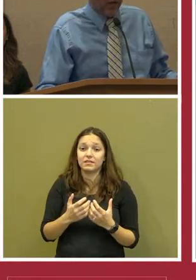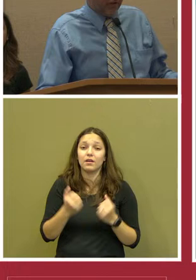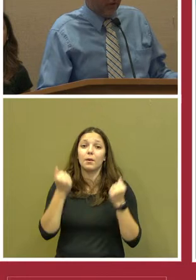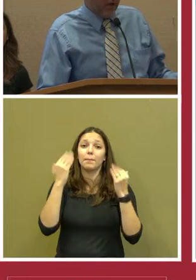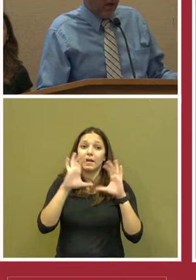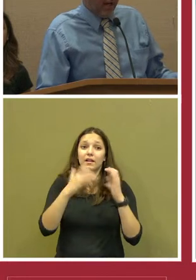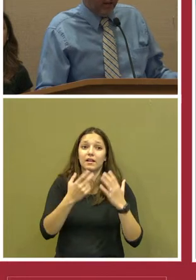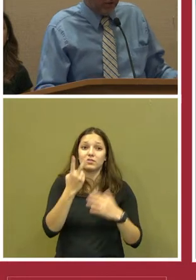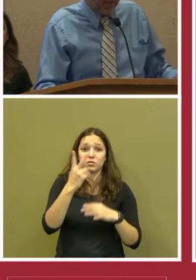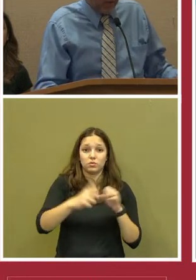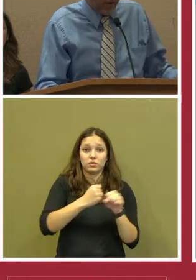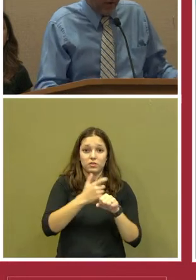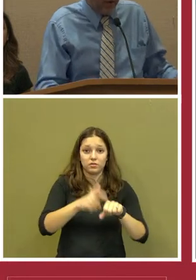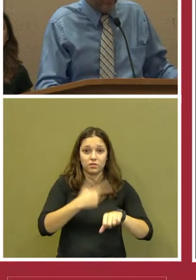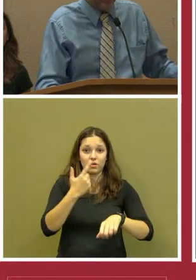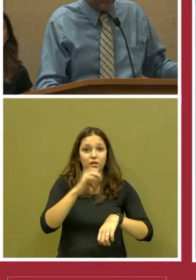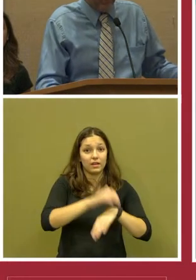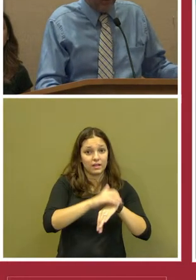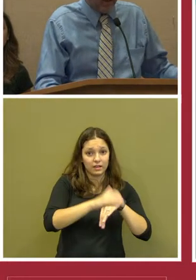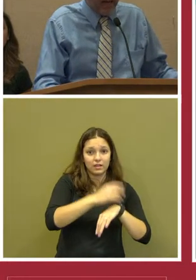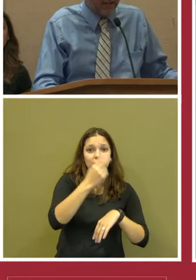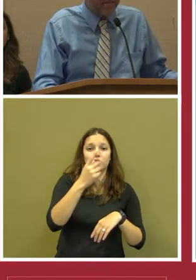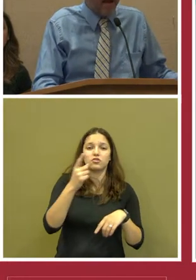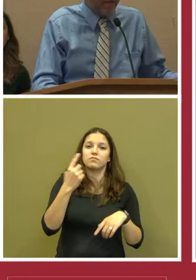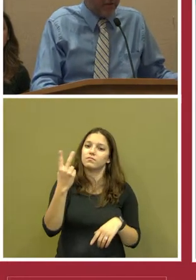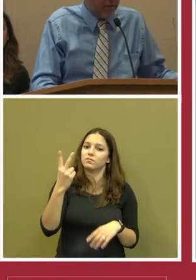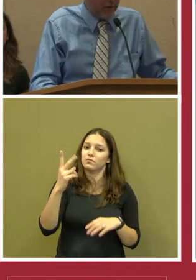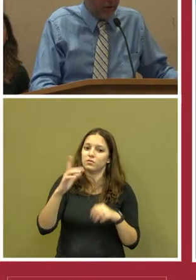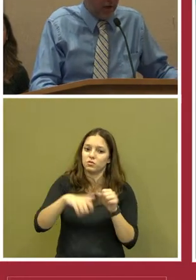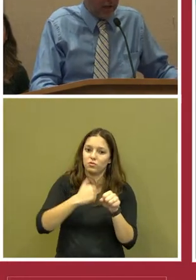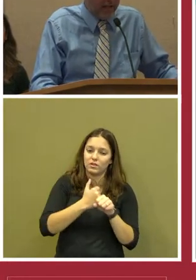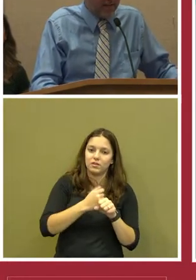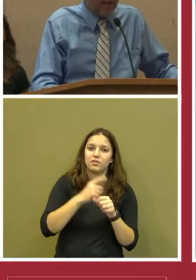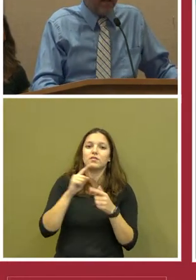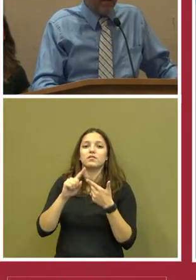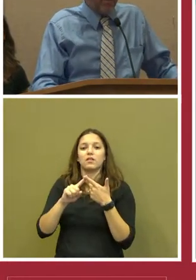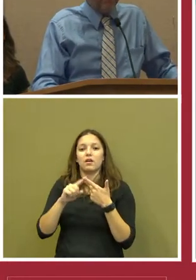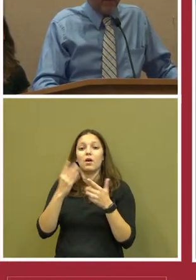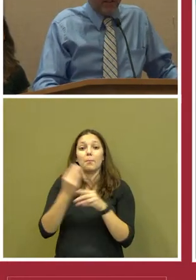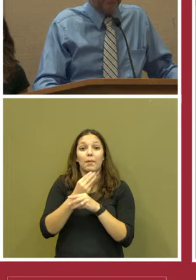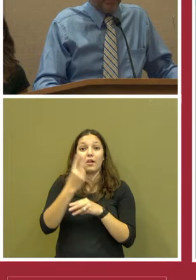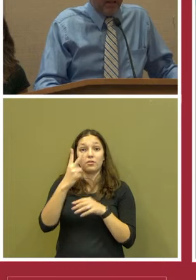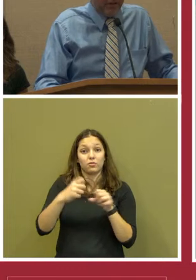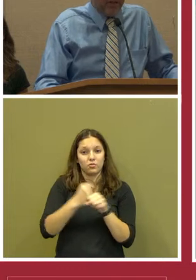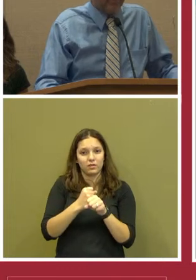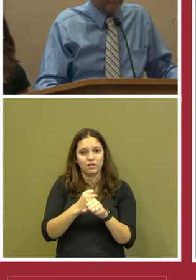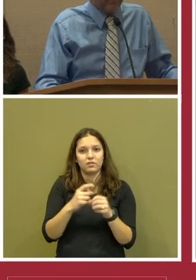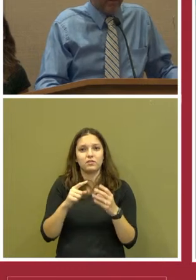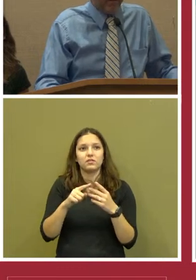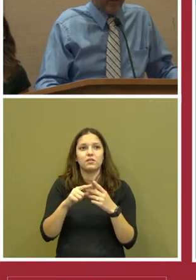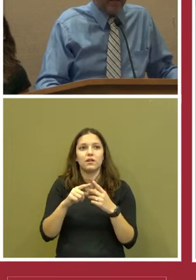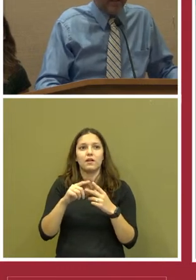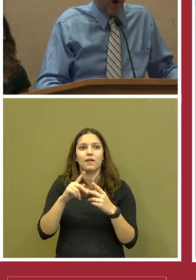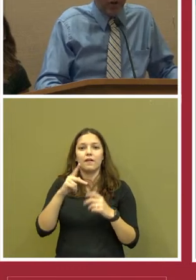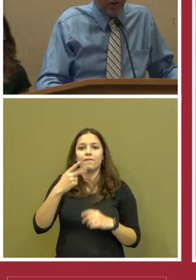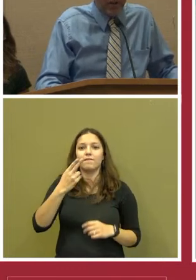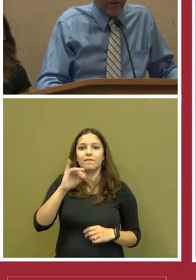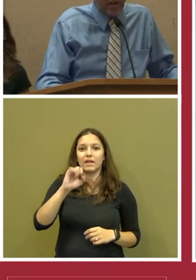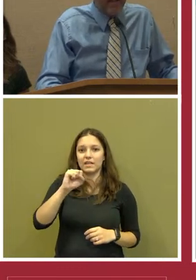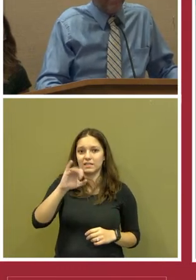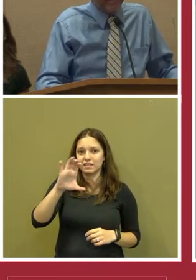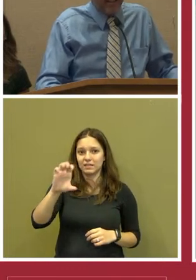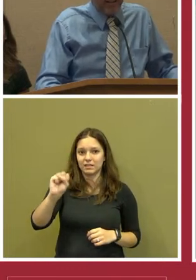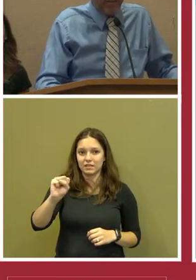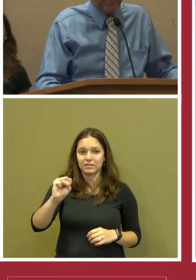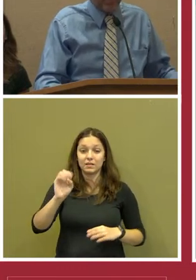2 years long. So English being one of those, it's a two-year long class. Math is a two-year long class. Physics, biology. So some of our classes are 2 years